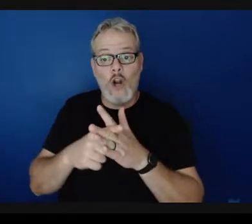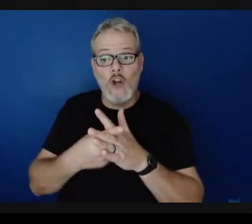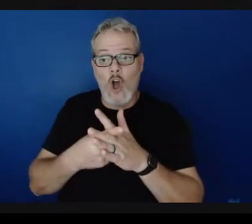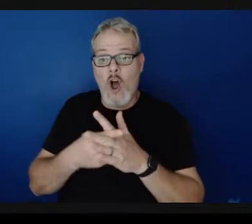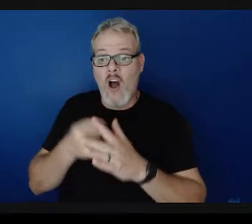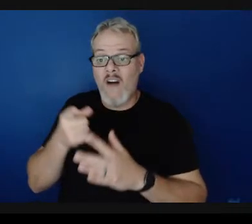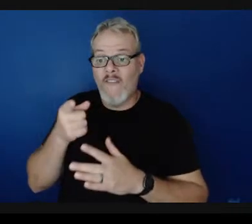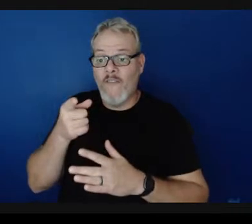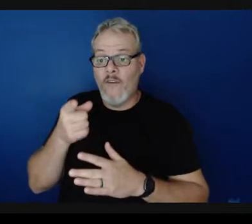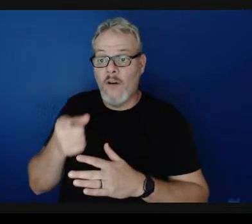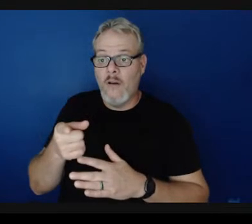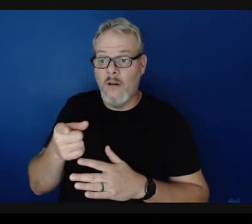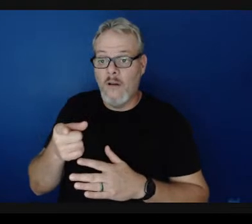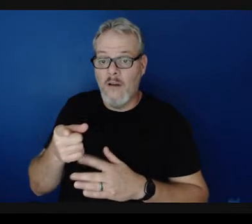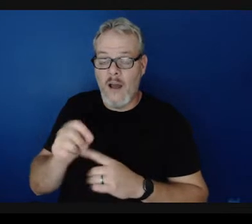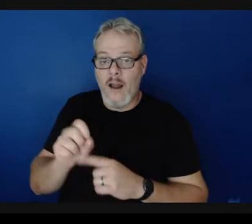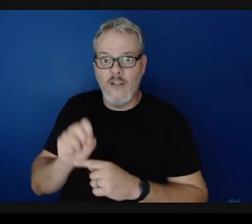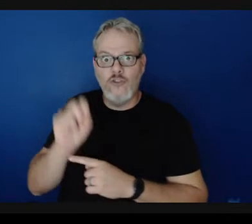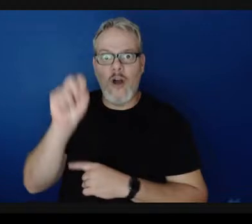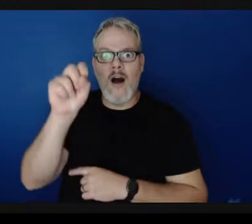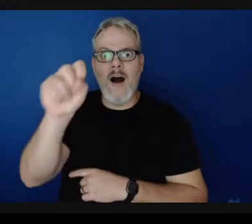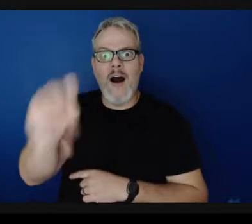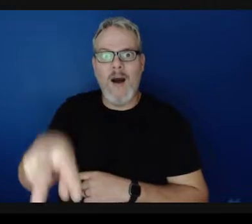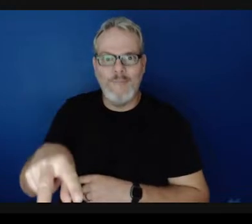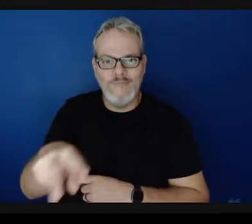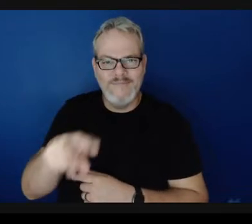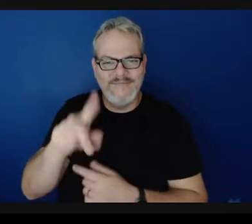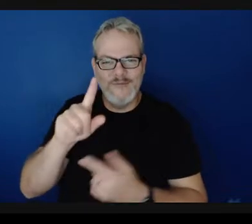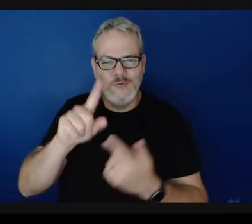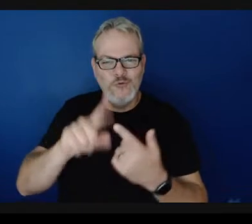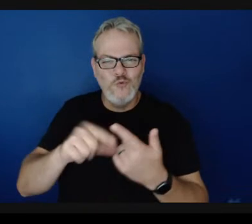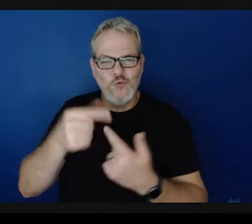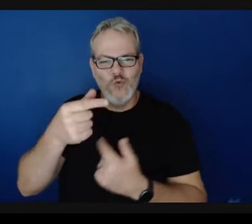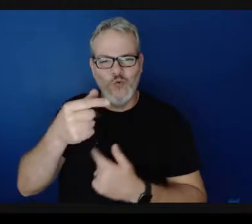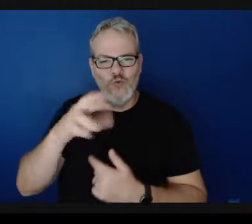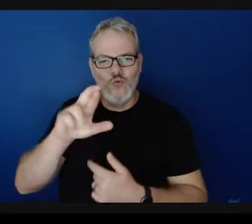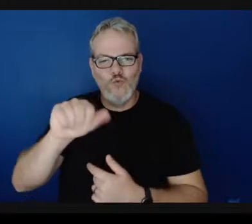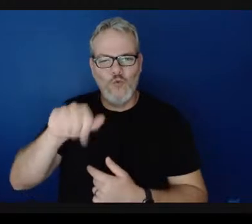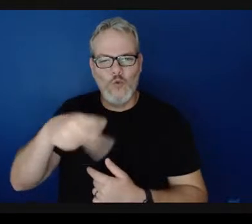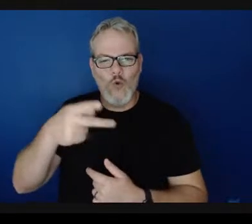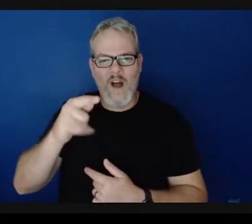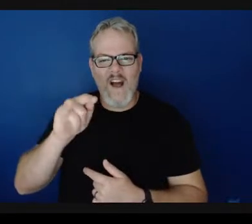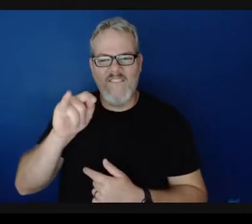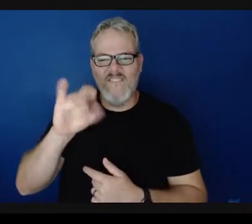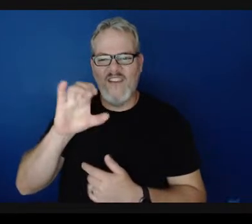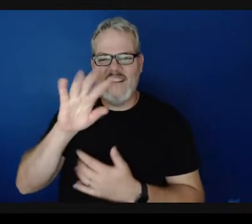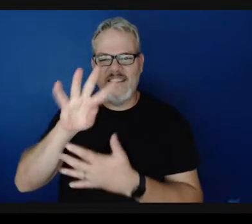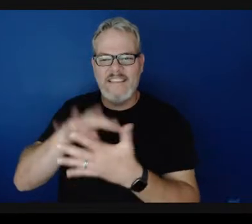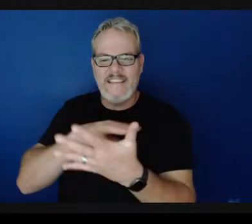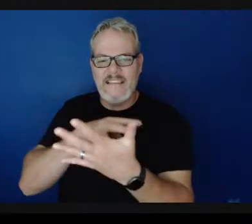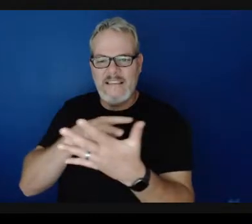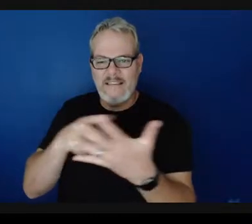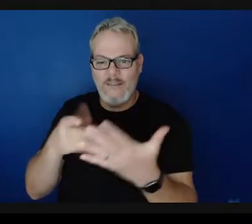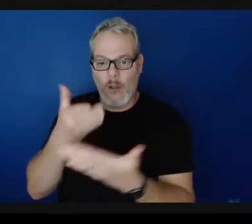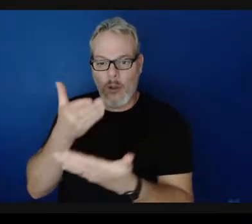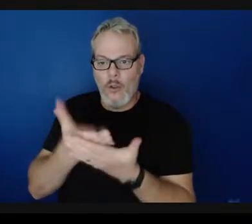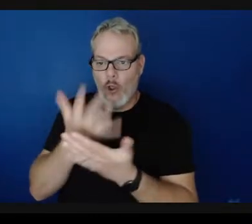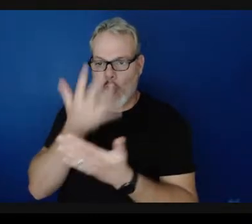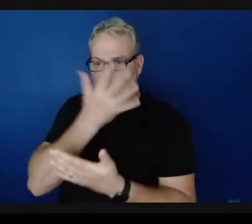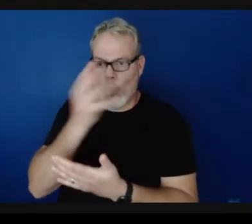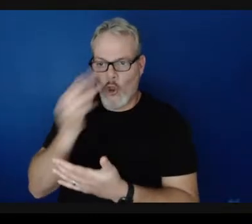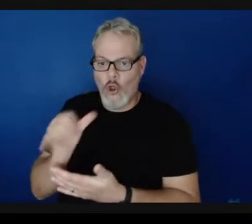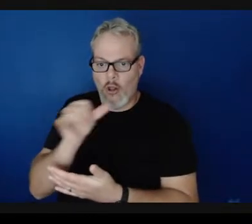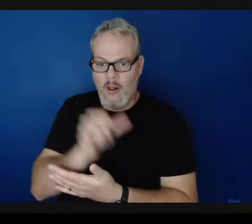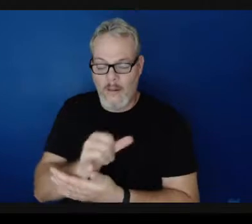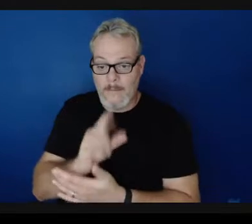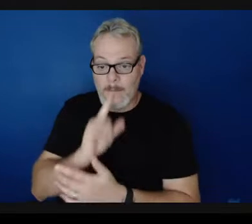to the graphic schematic of how this may have come to be. And so actually, there's a